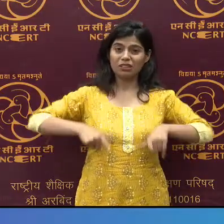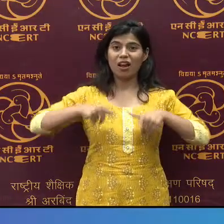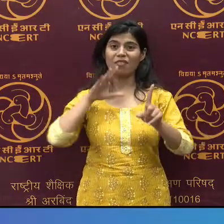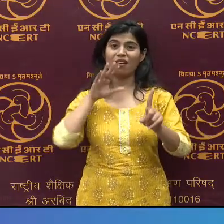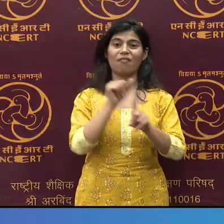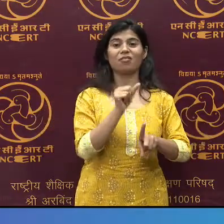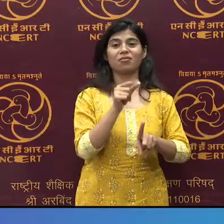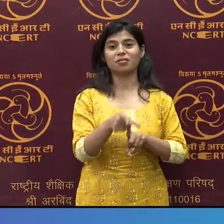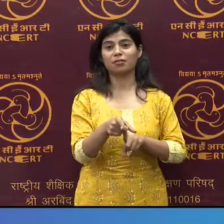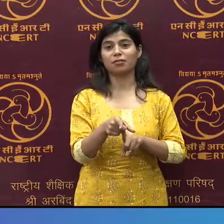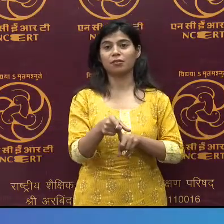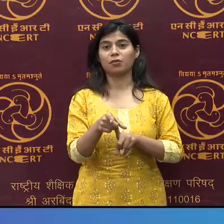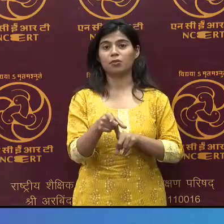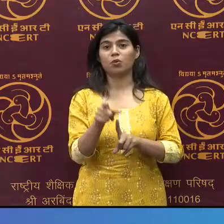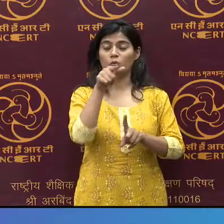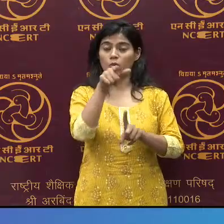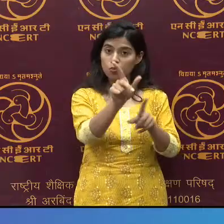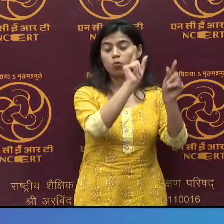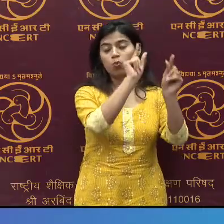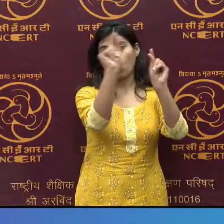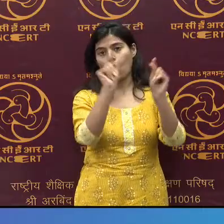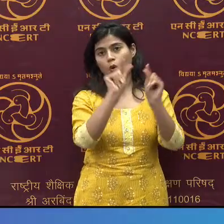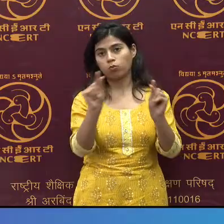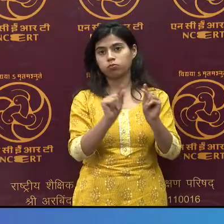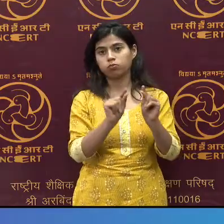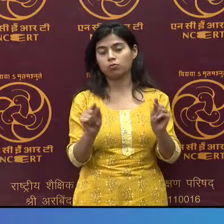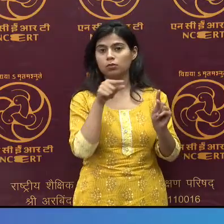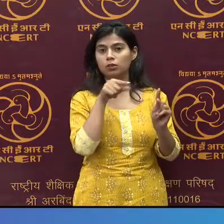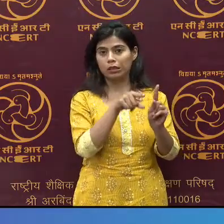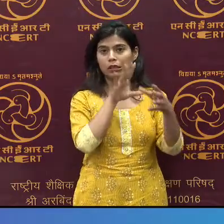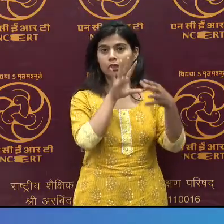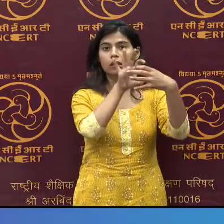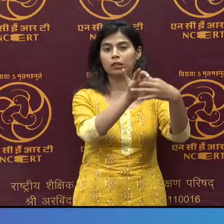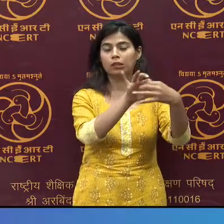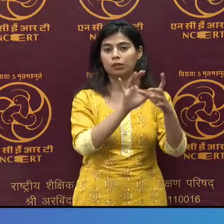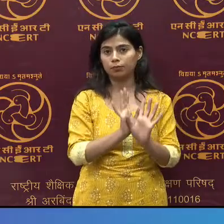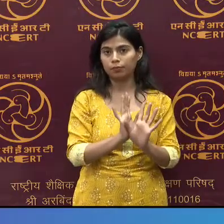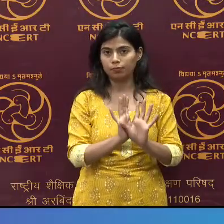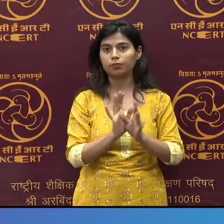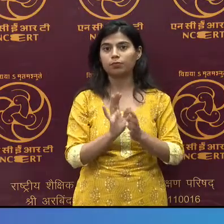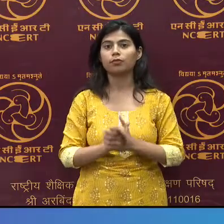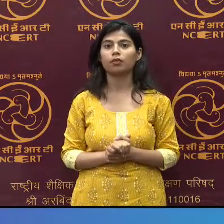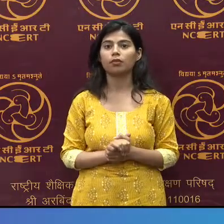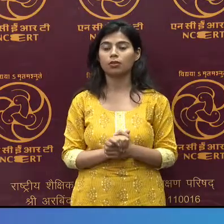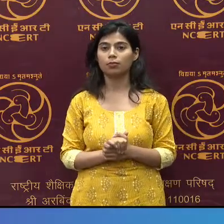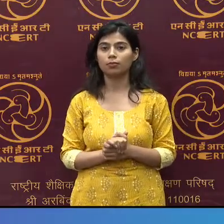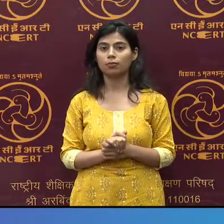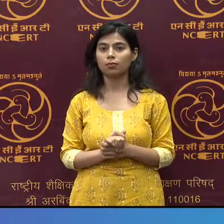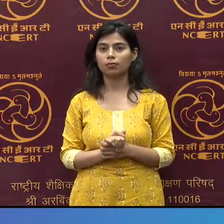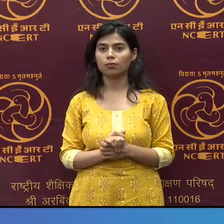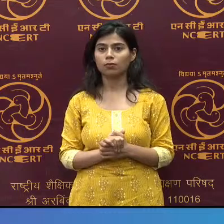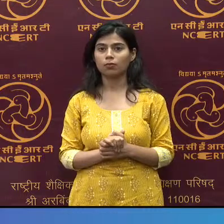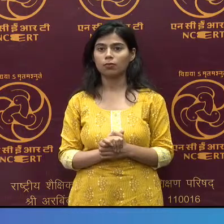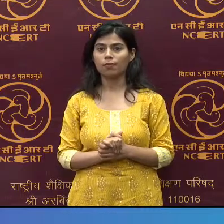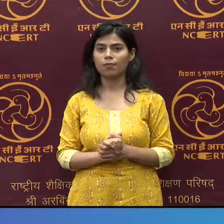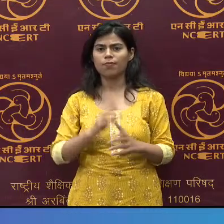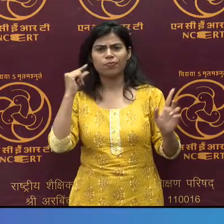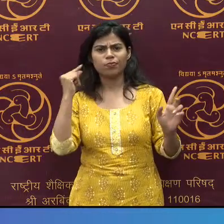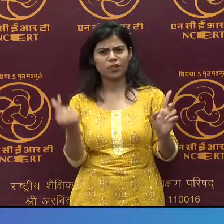that cause and effect relationship between the topic and whatever I am writing in that article. So,